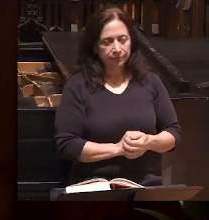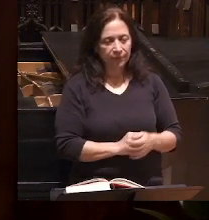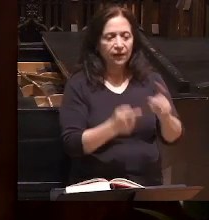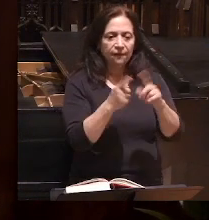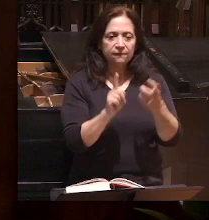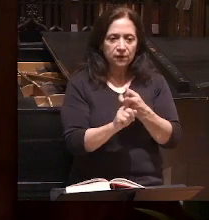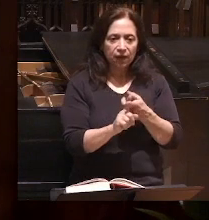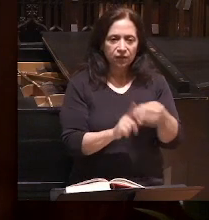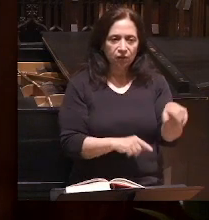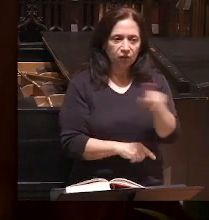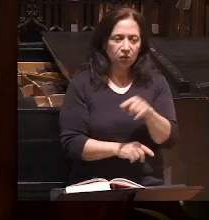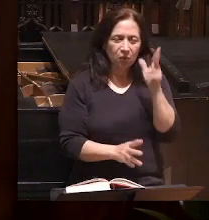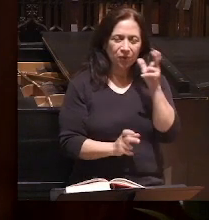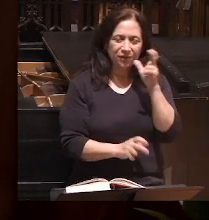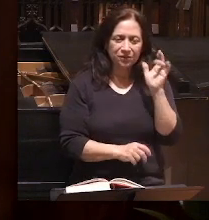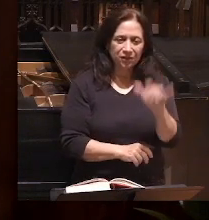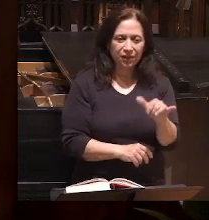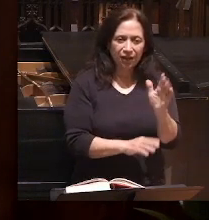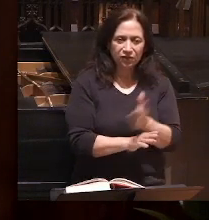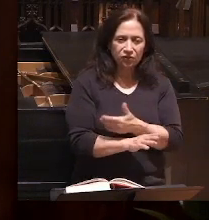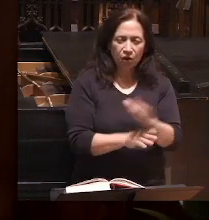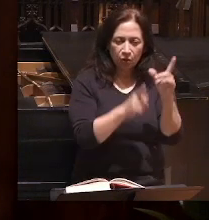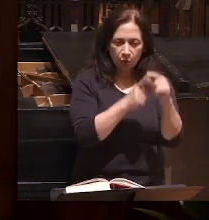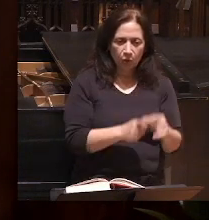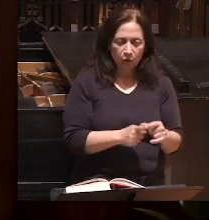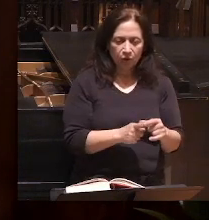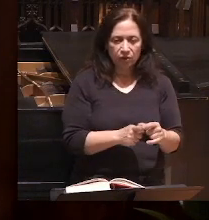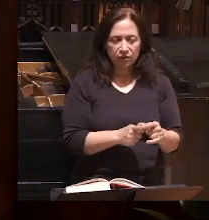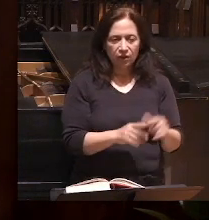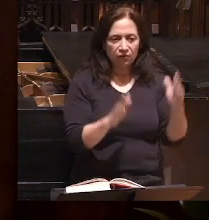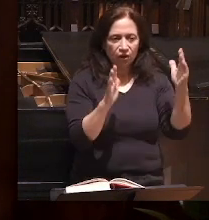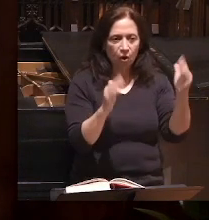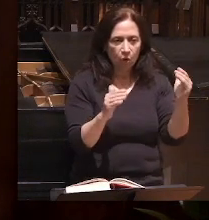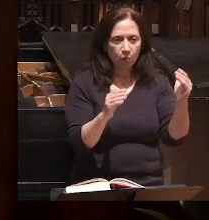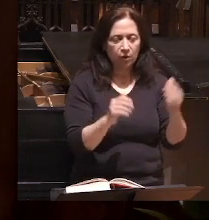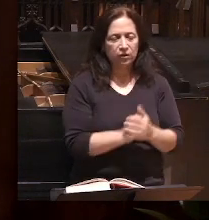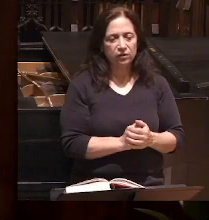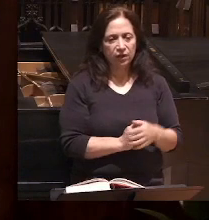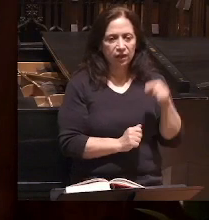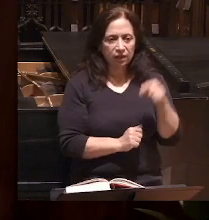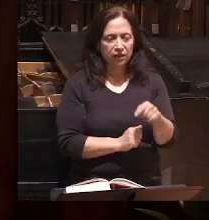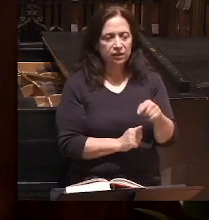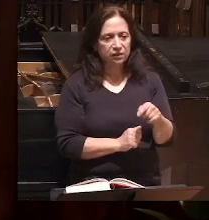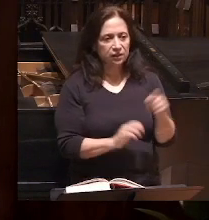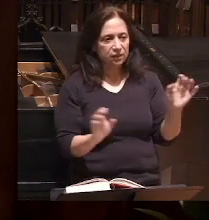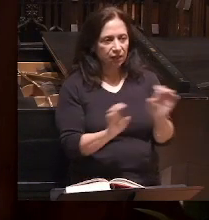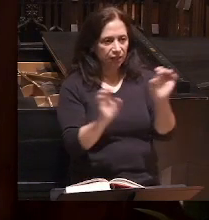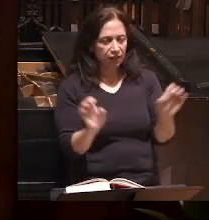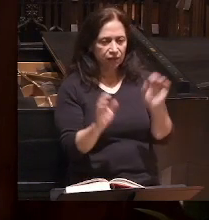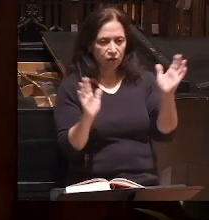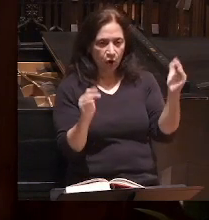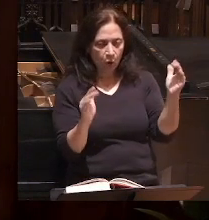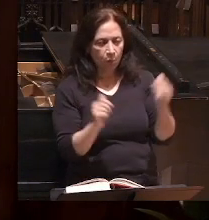Friends, if you listen to that, this is a song about hope. This is Easter